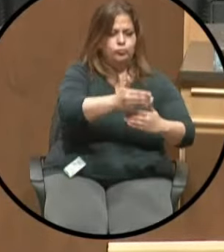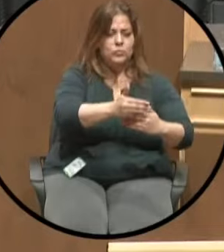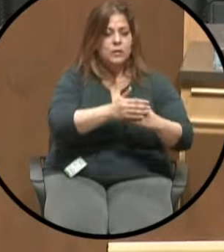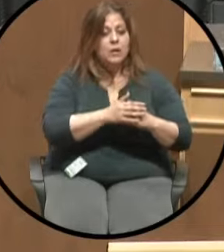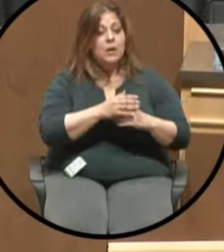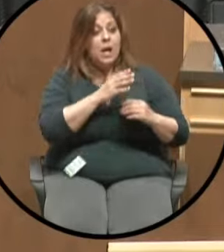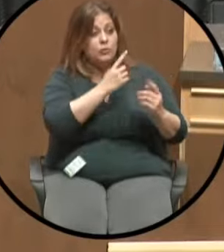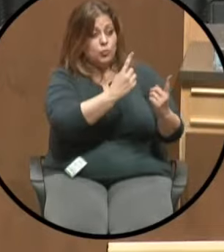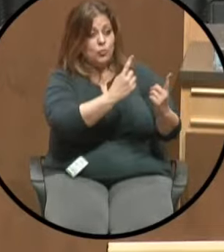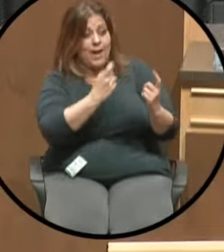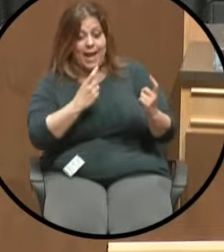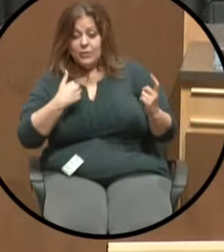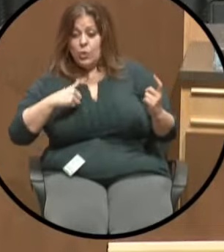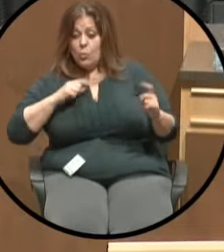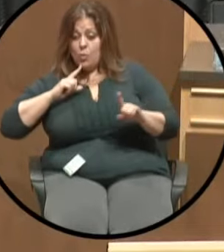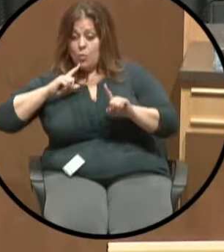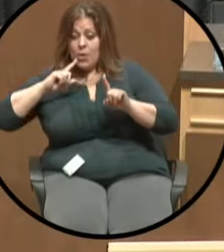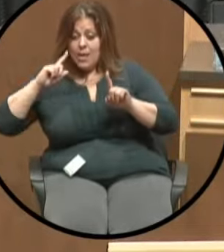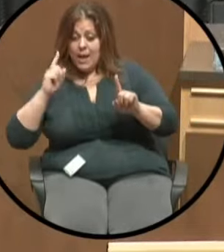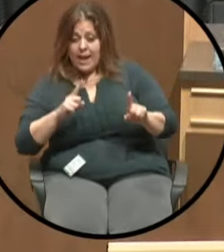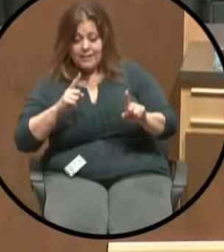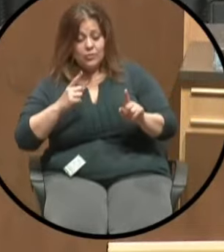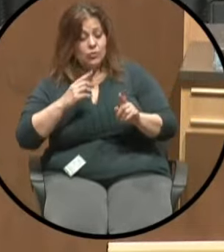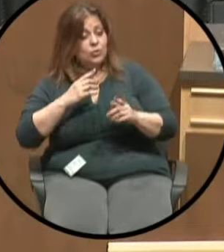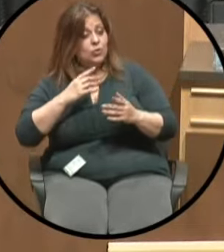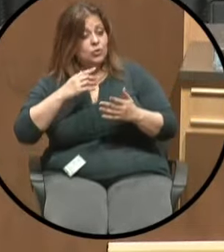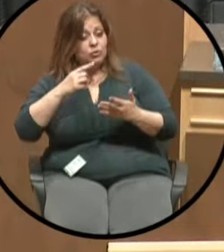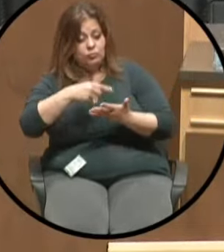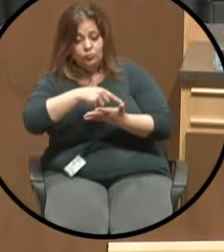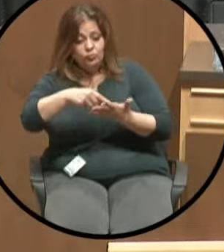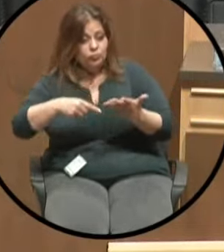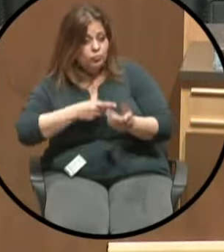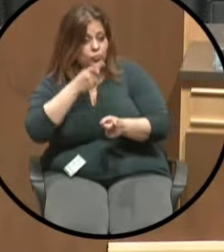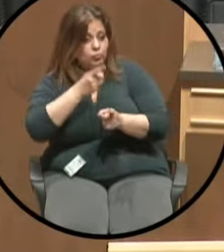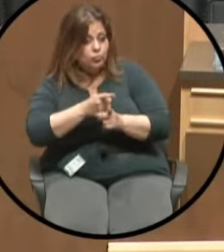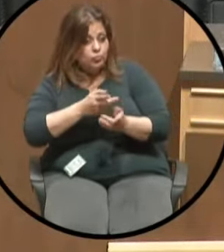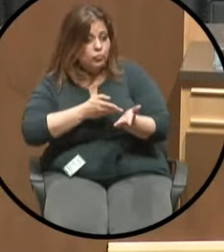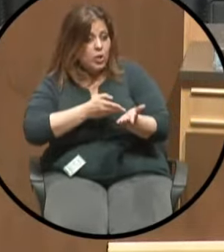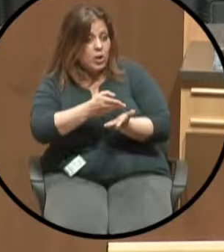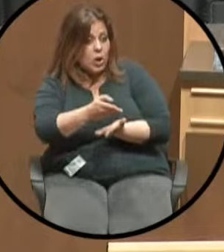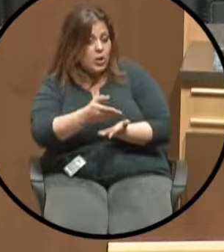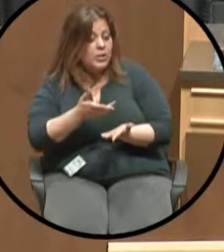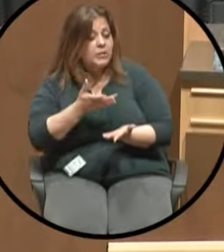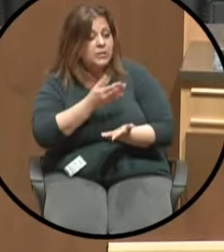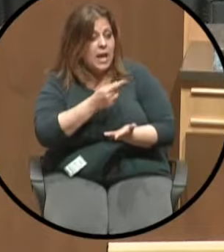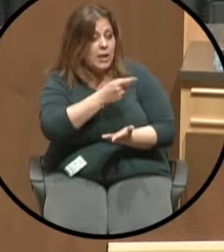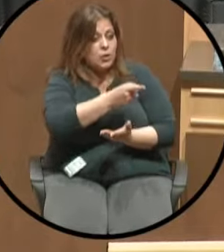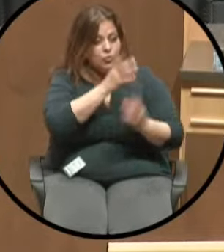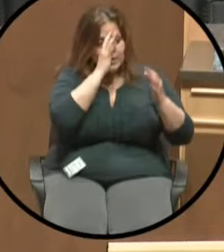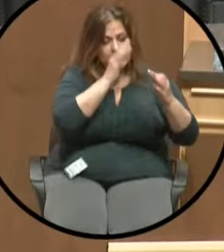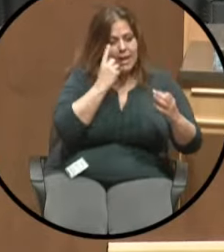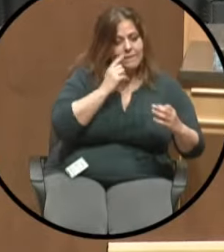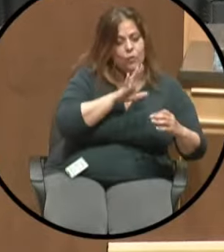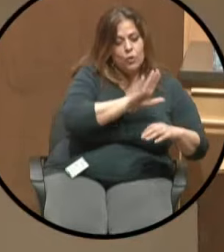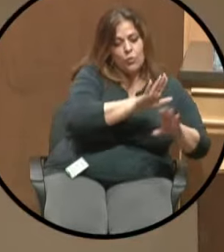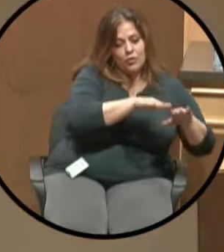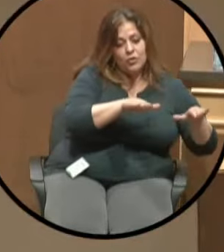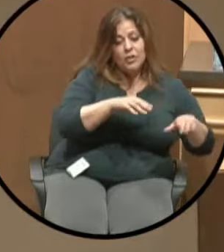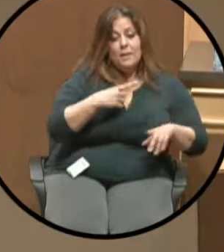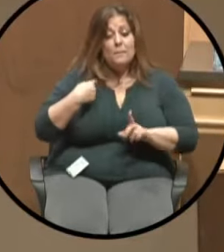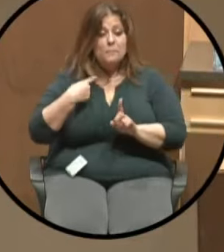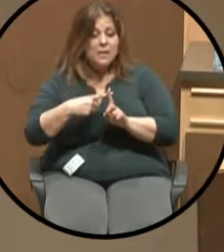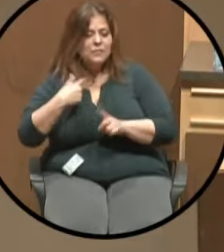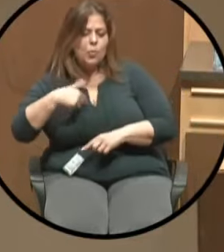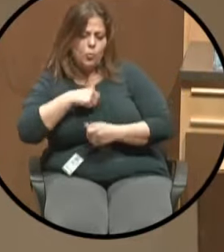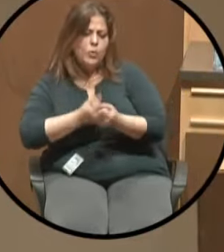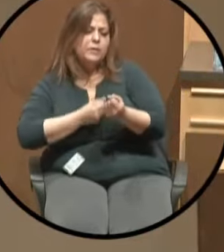most educated decision for your child by knowing that we all support this vaccination efforts. Thank you. Thank you,